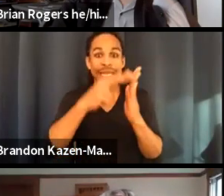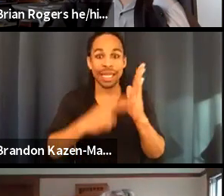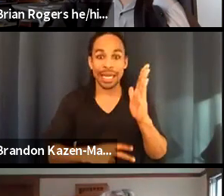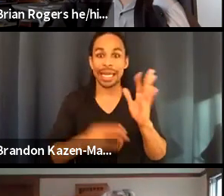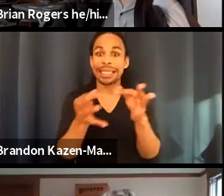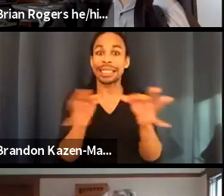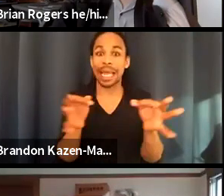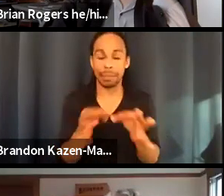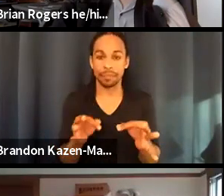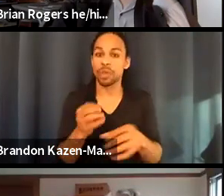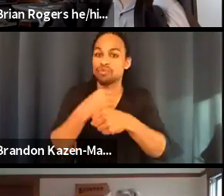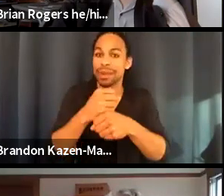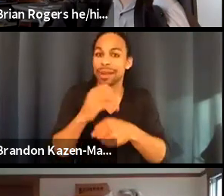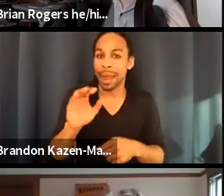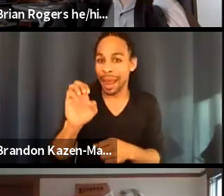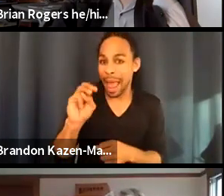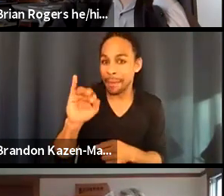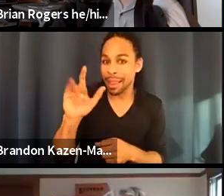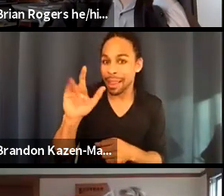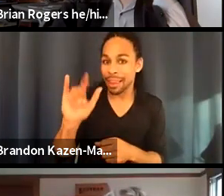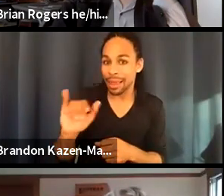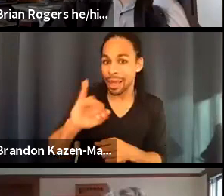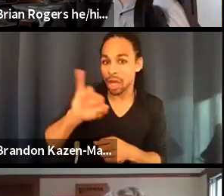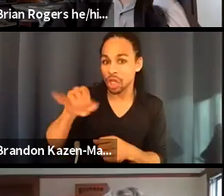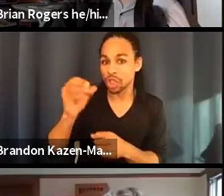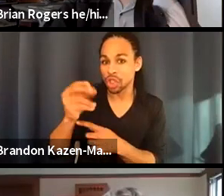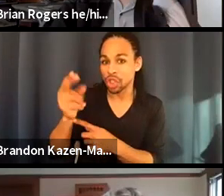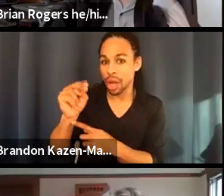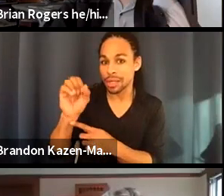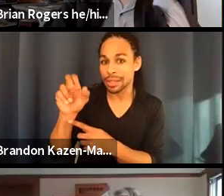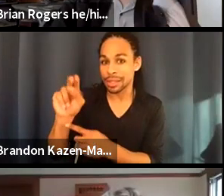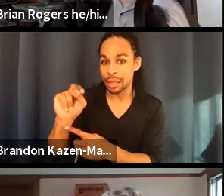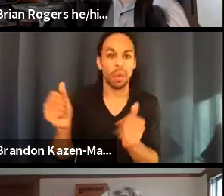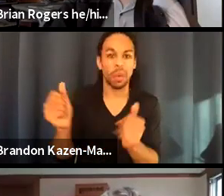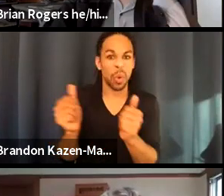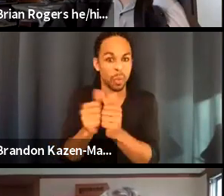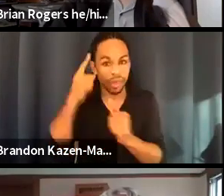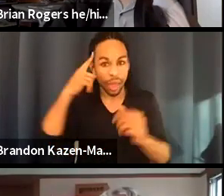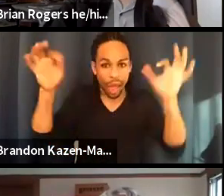Johnson with input from the entire group.